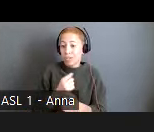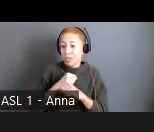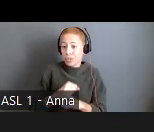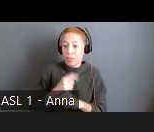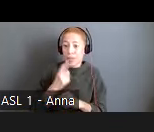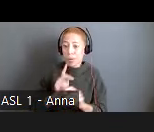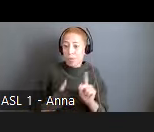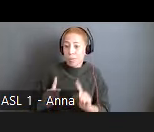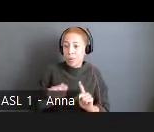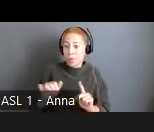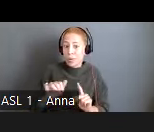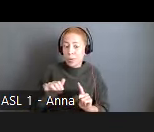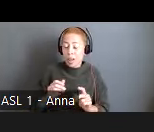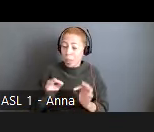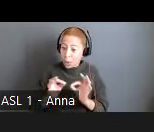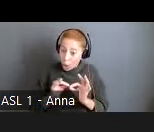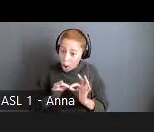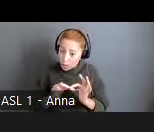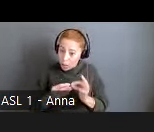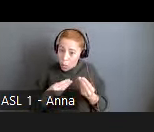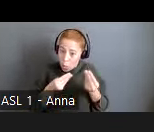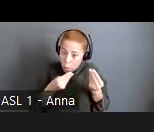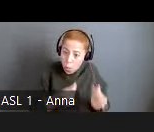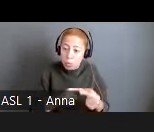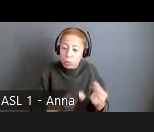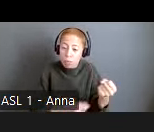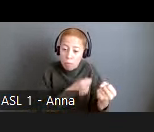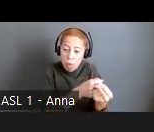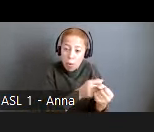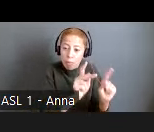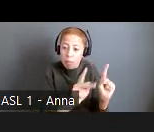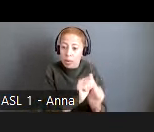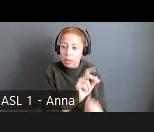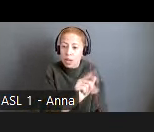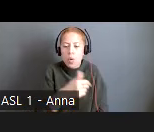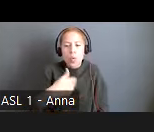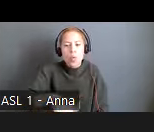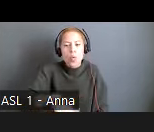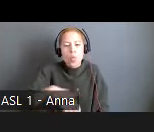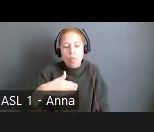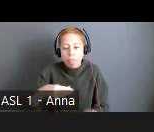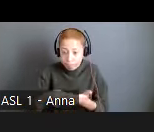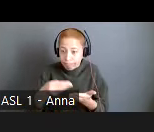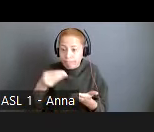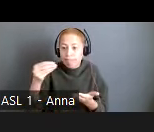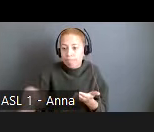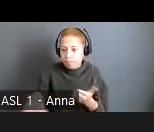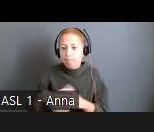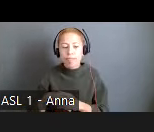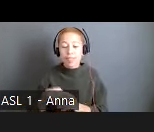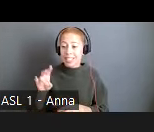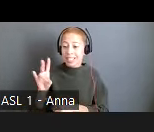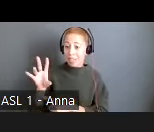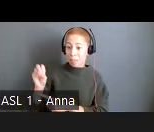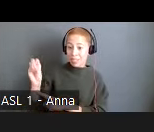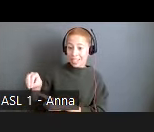it costs to support people with dementia is profound. And 75% of that is being done